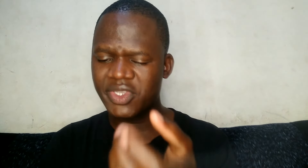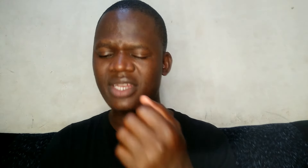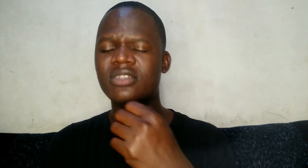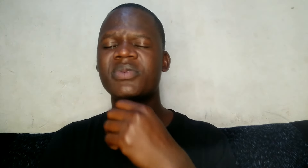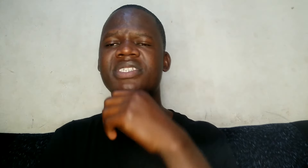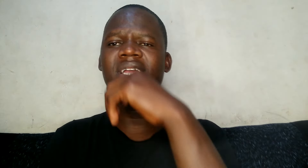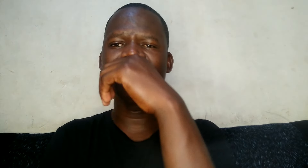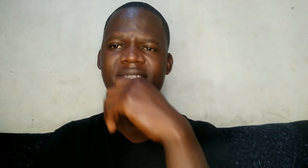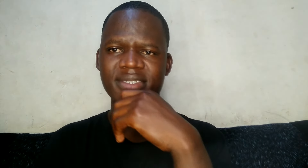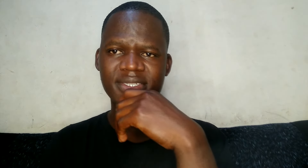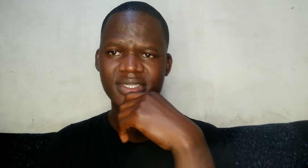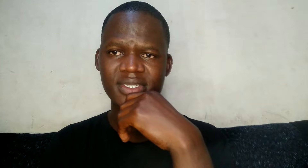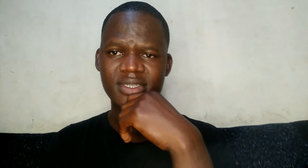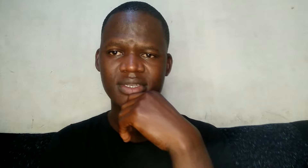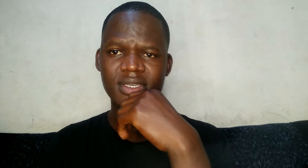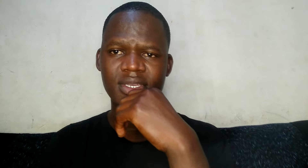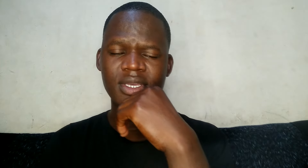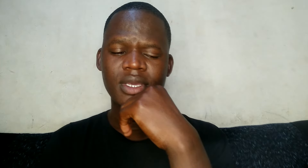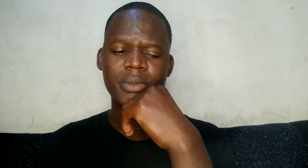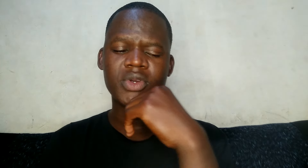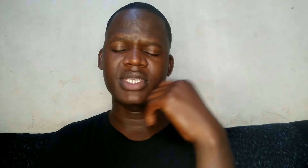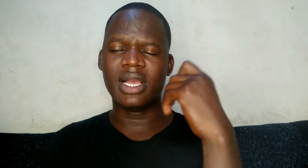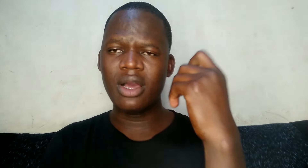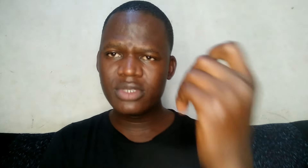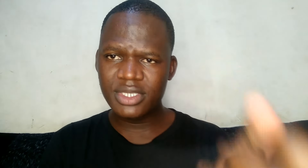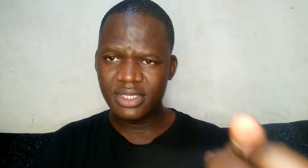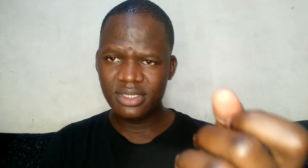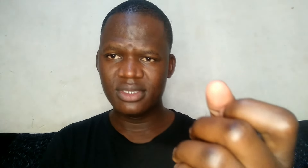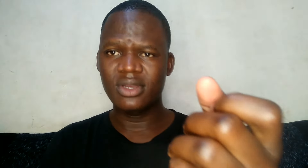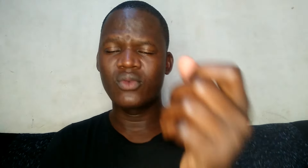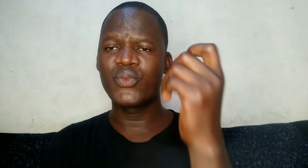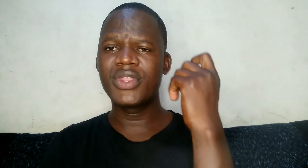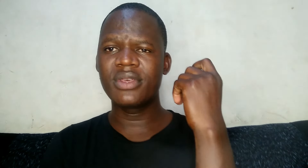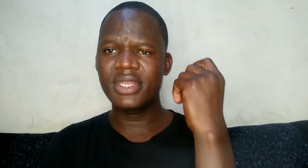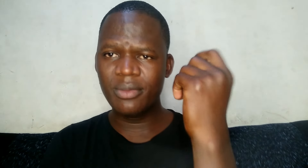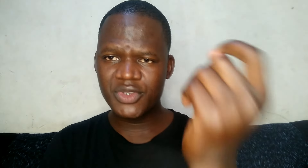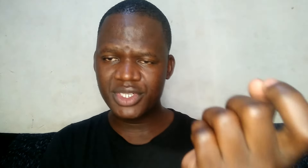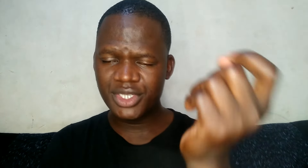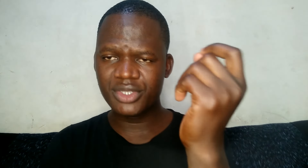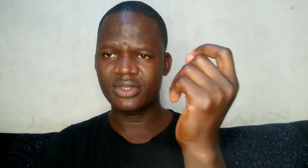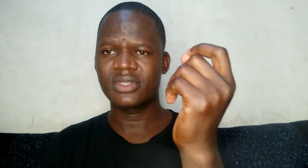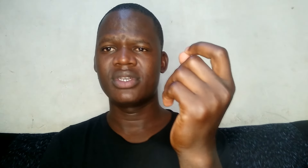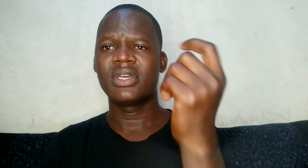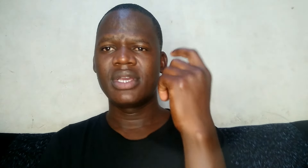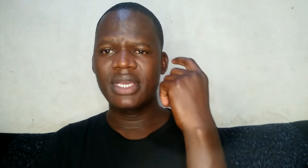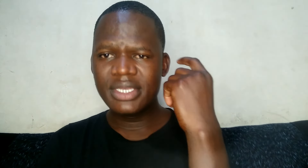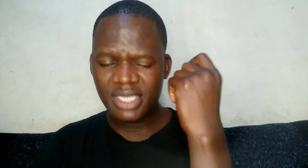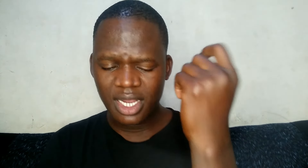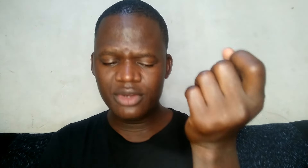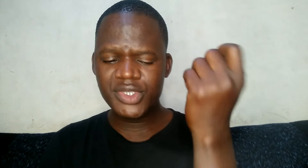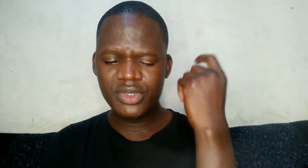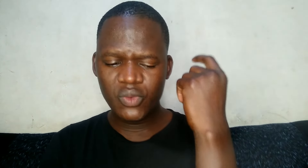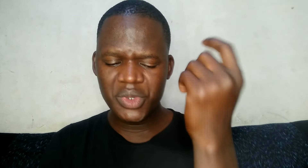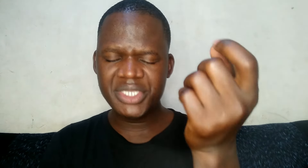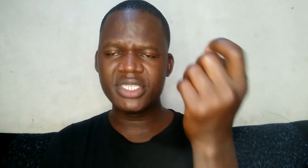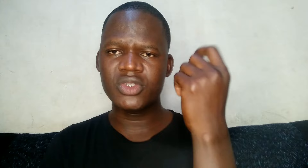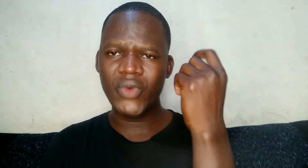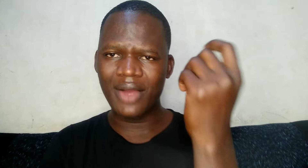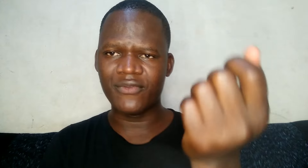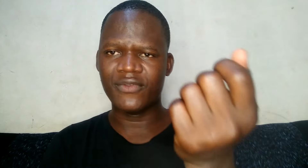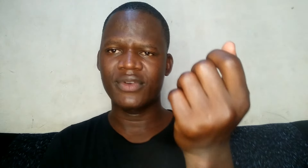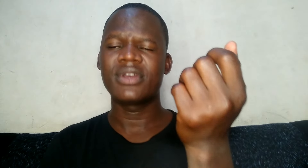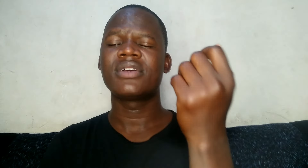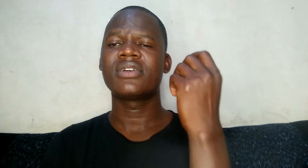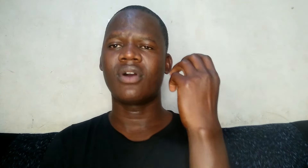That is also a little bit challenge, because a country with demonstration is a country which